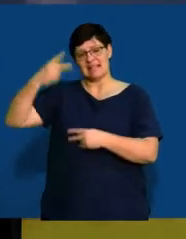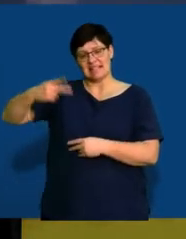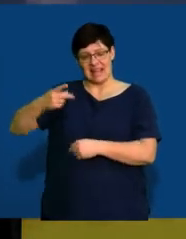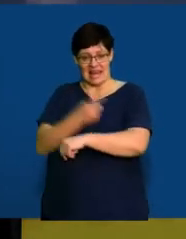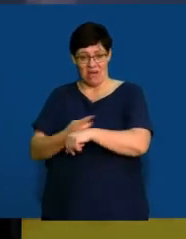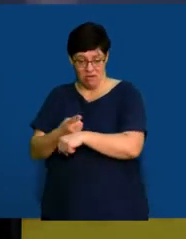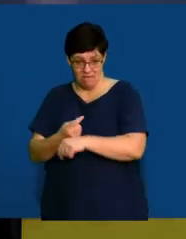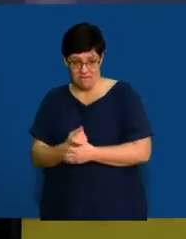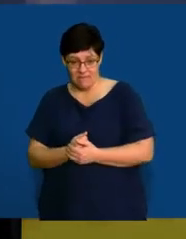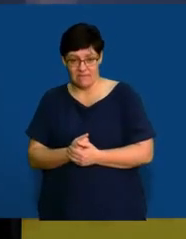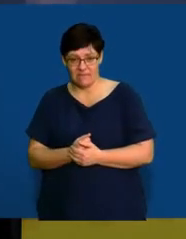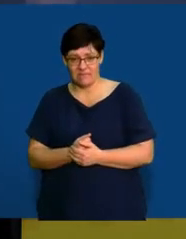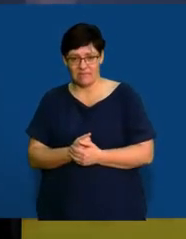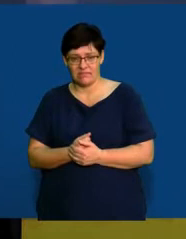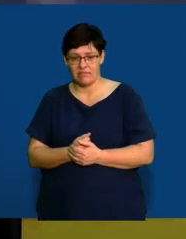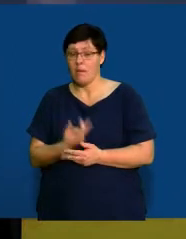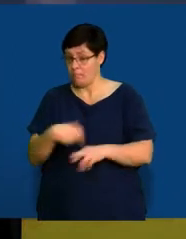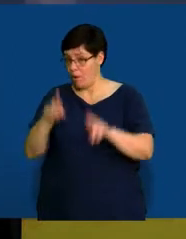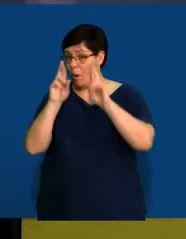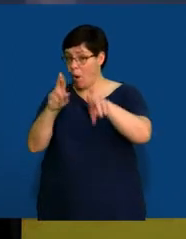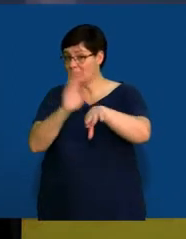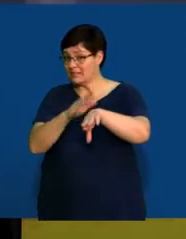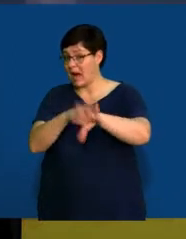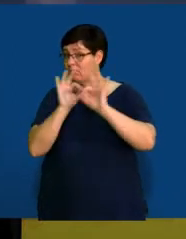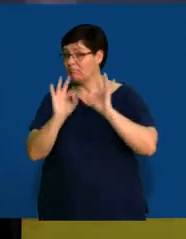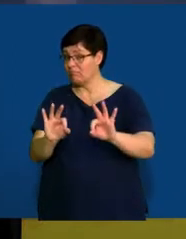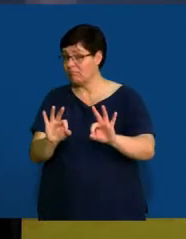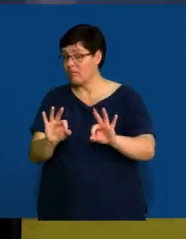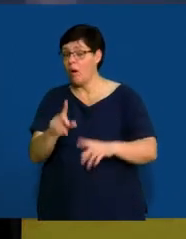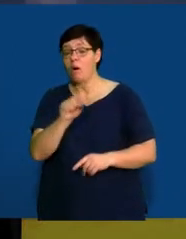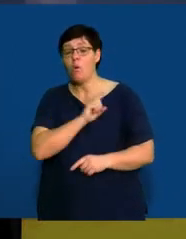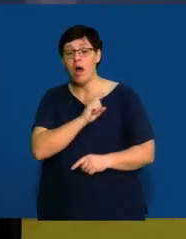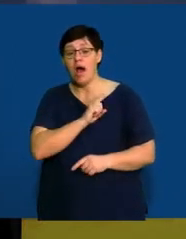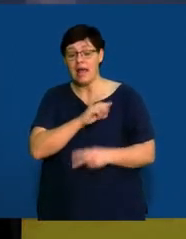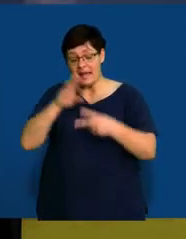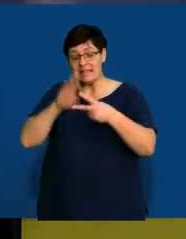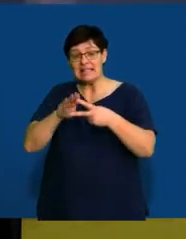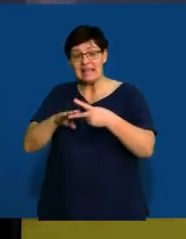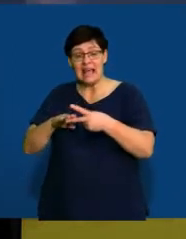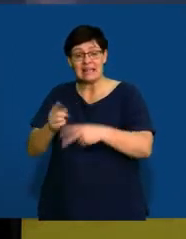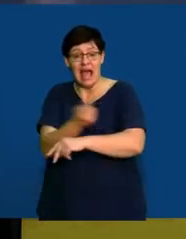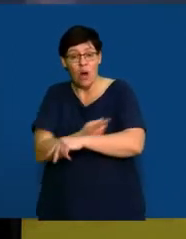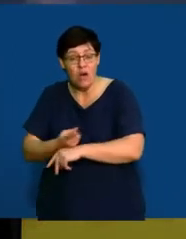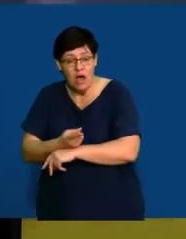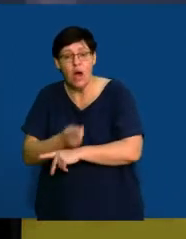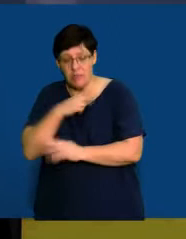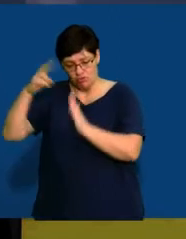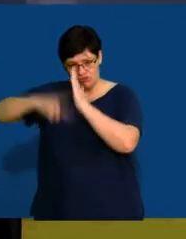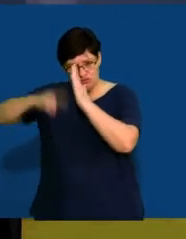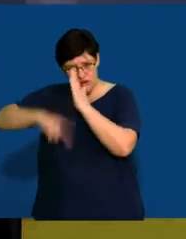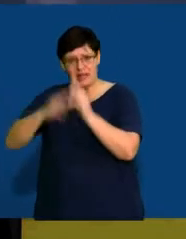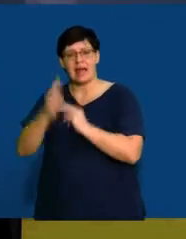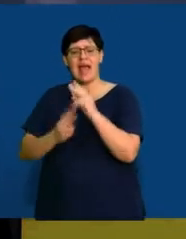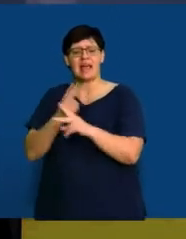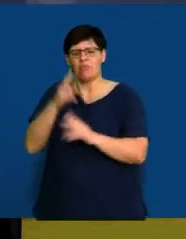examination. I'm hoping you're timing yourself, guys, because in the second hour, we're going to start reading again. And what are